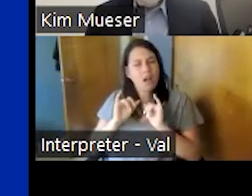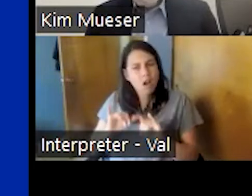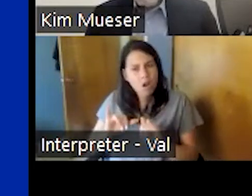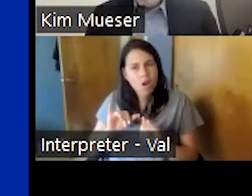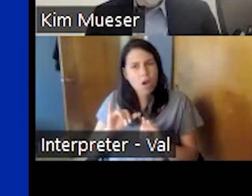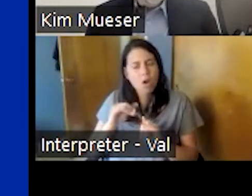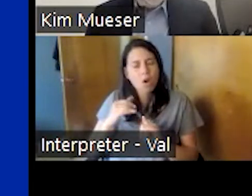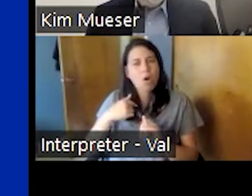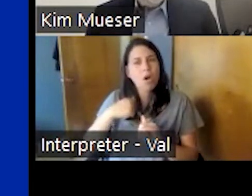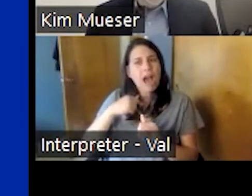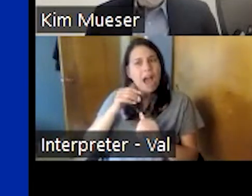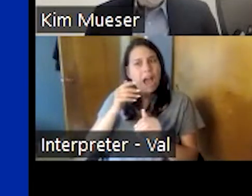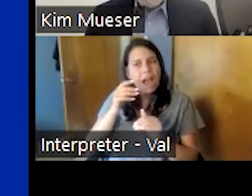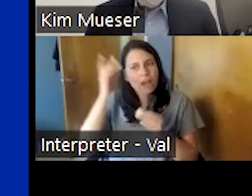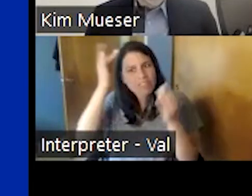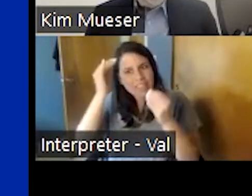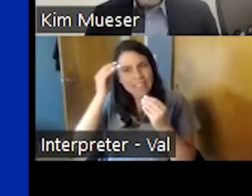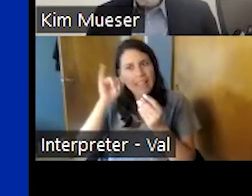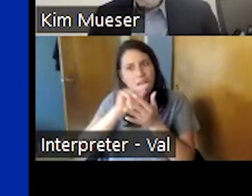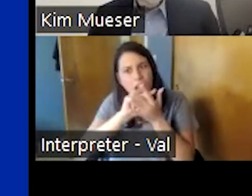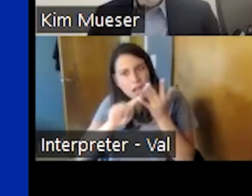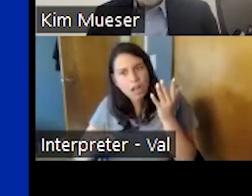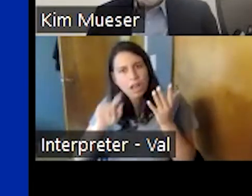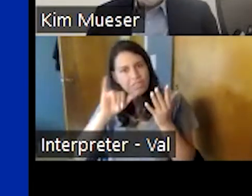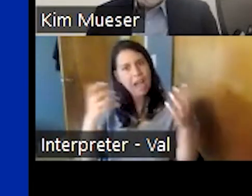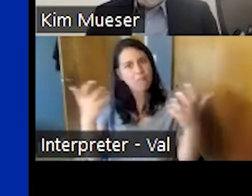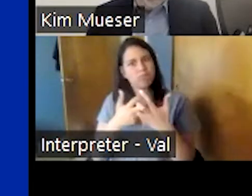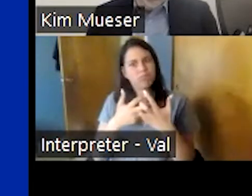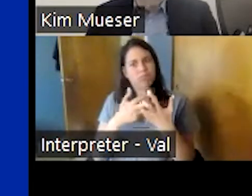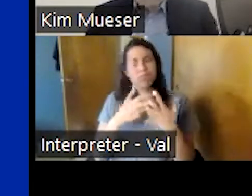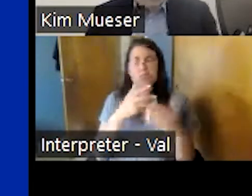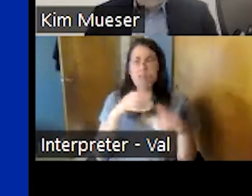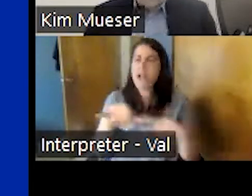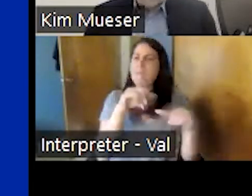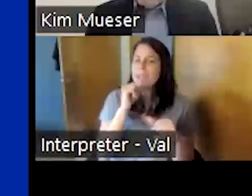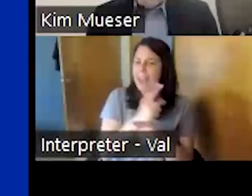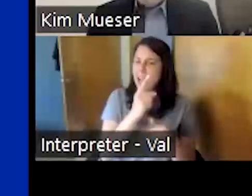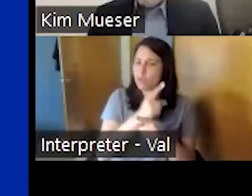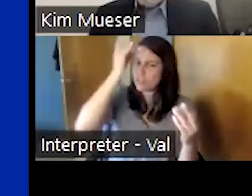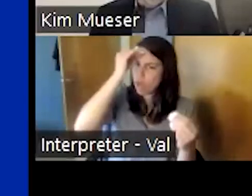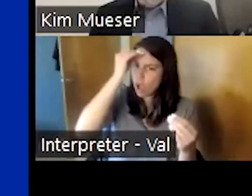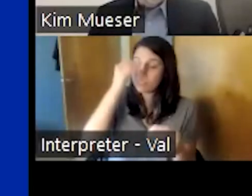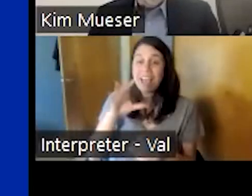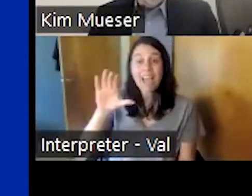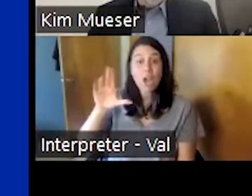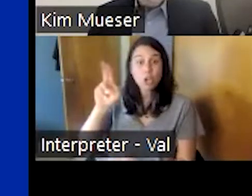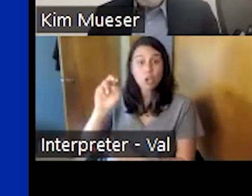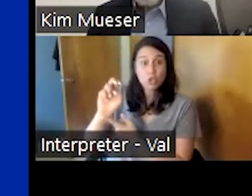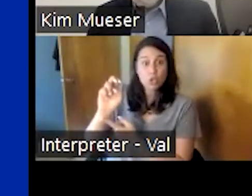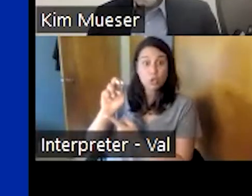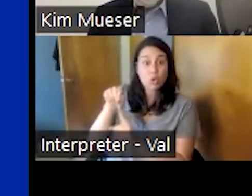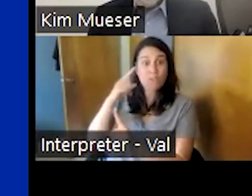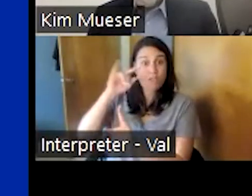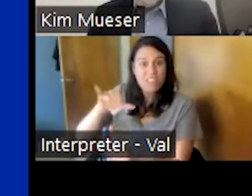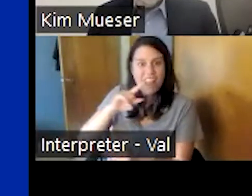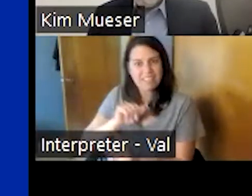these common inaccurate styles of thinking. And the cue for engaging in cognitive restructuring as a self-management skill is the